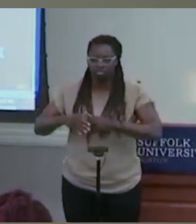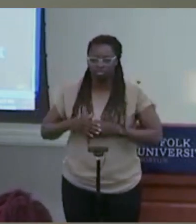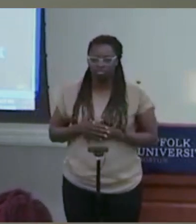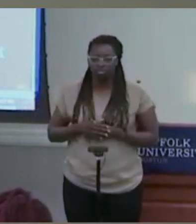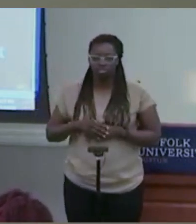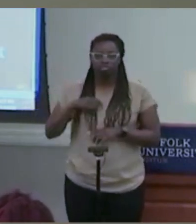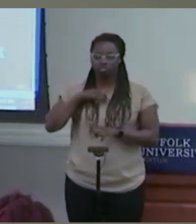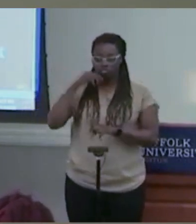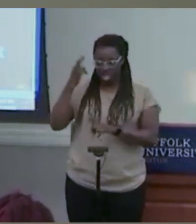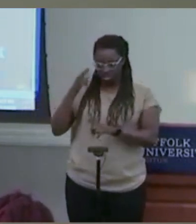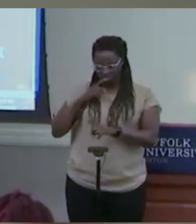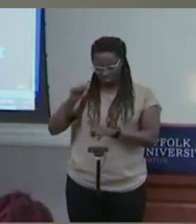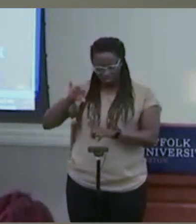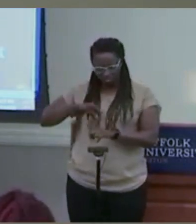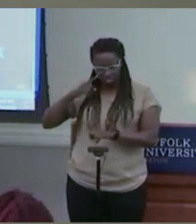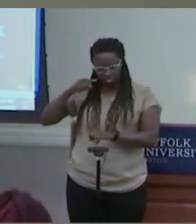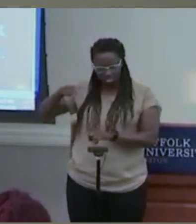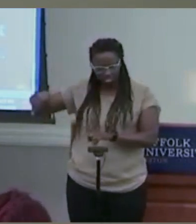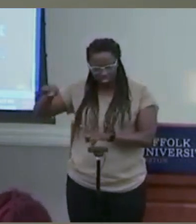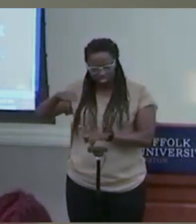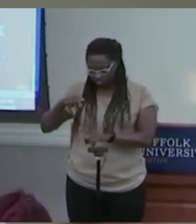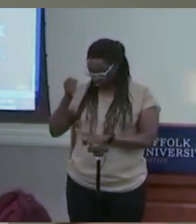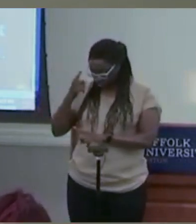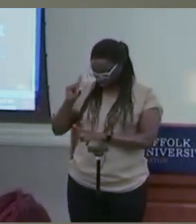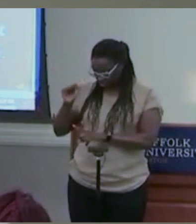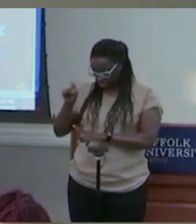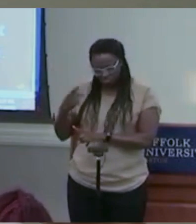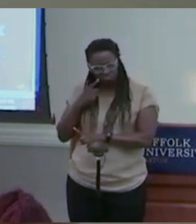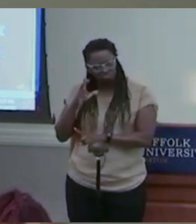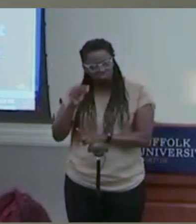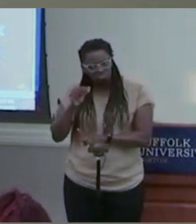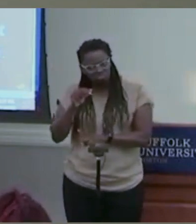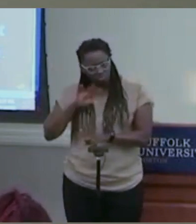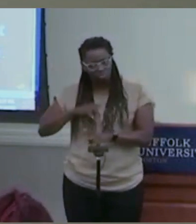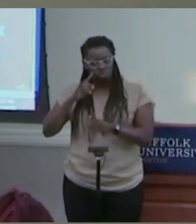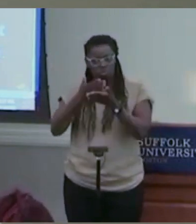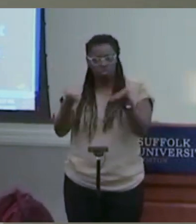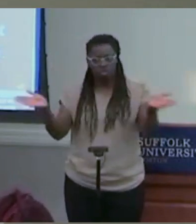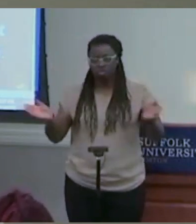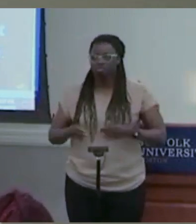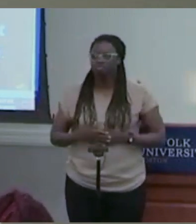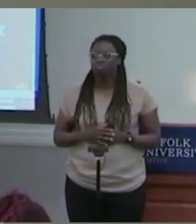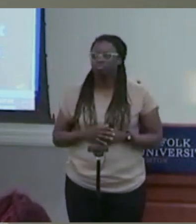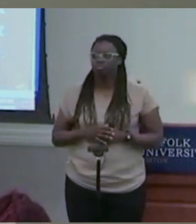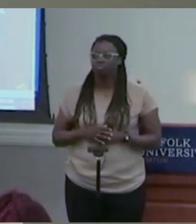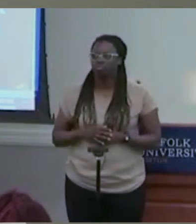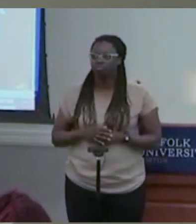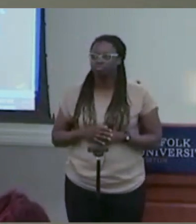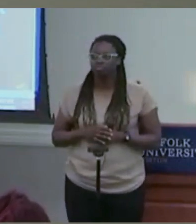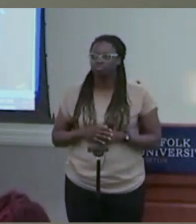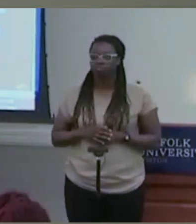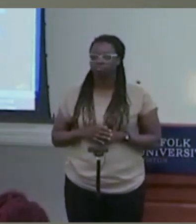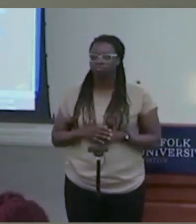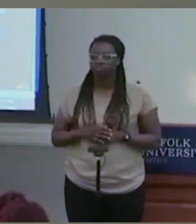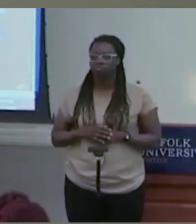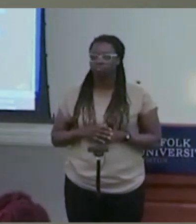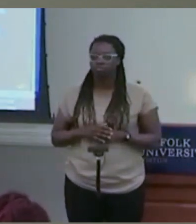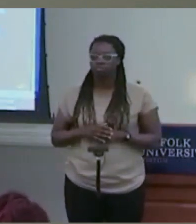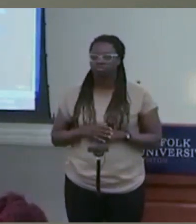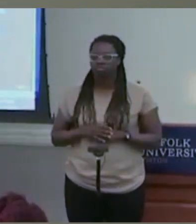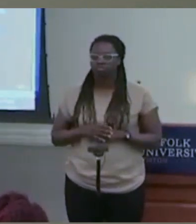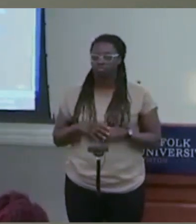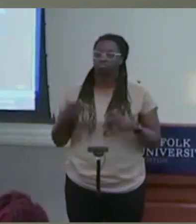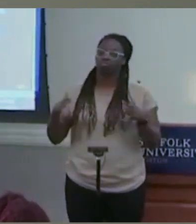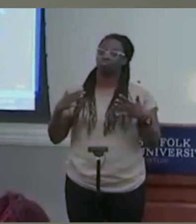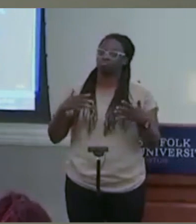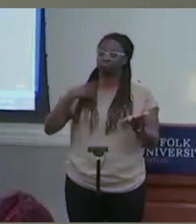the road. So the progress that you make today can impact other people that may not be your target group. And so I applaud you for that, and I think it's a good